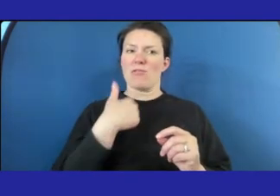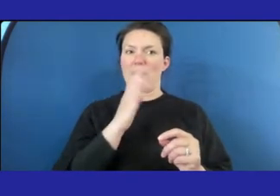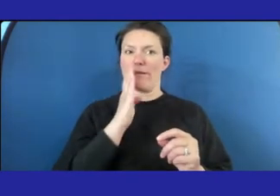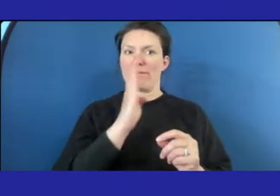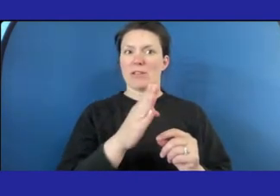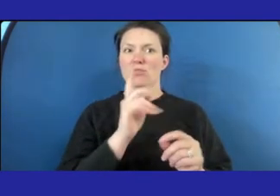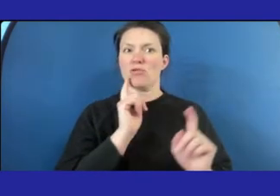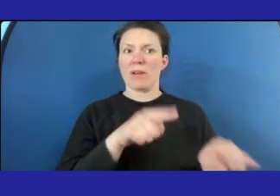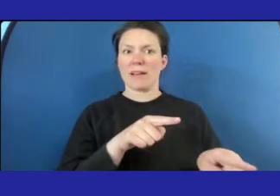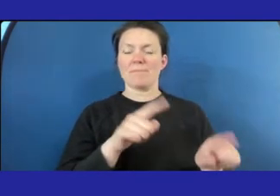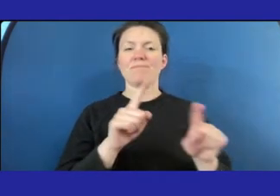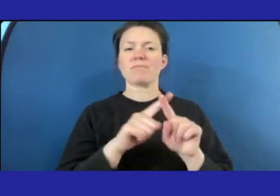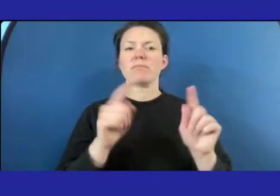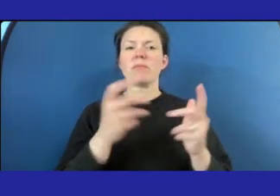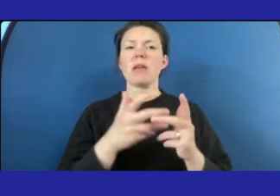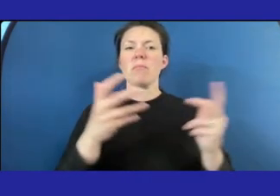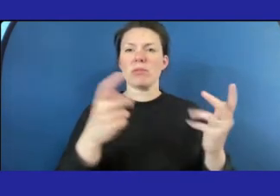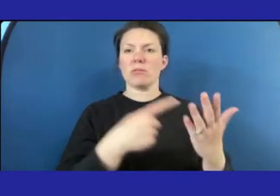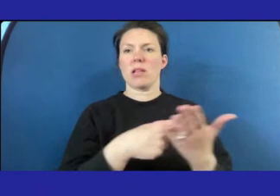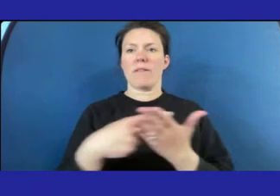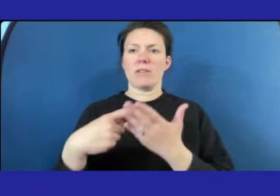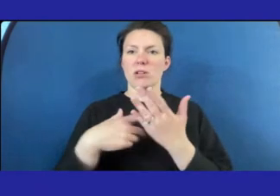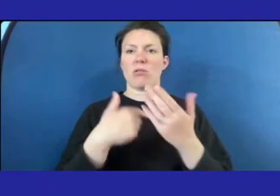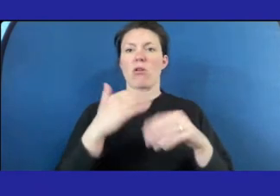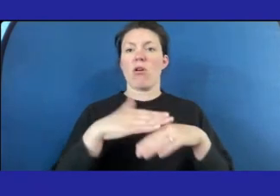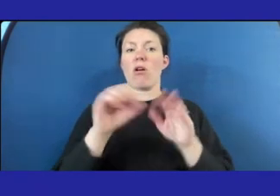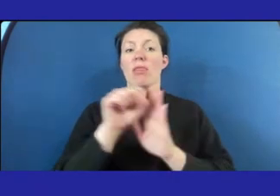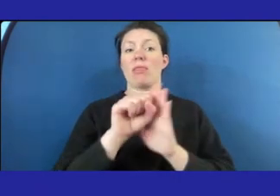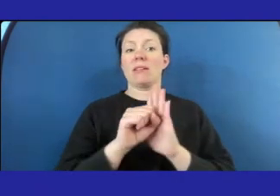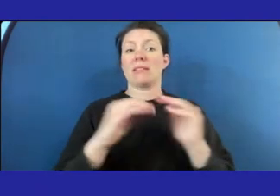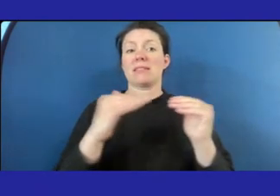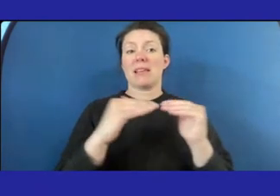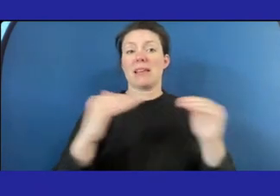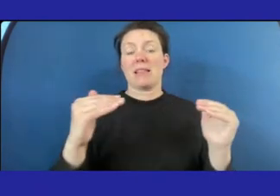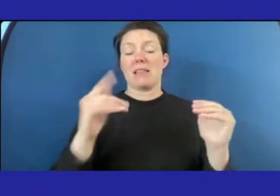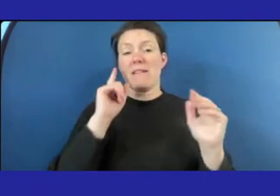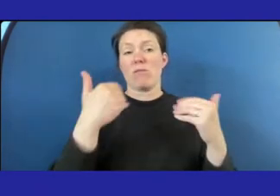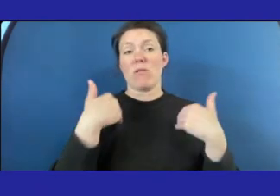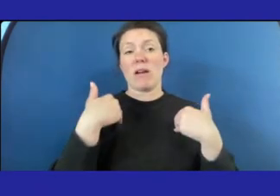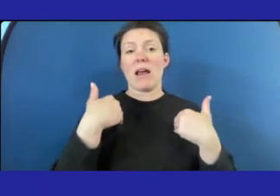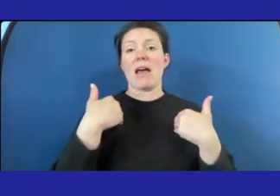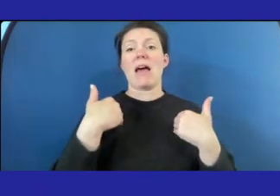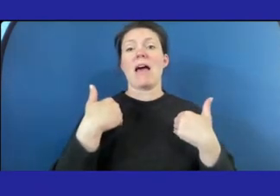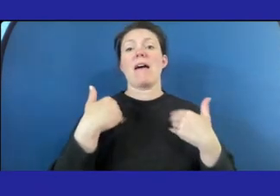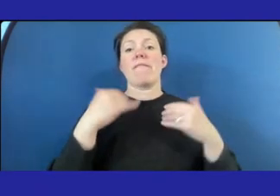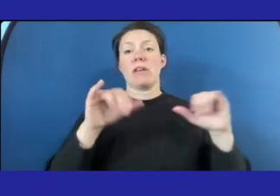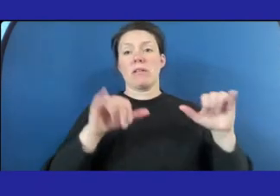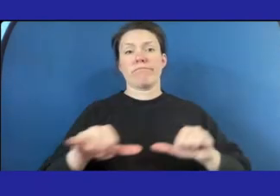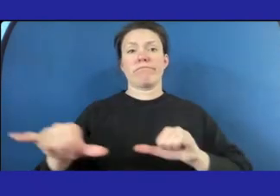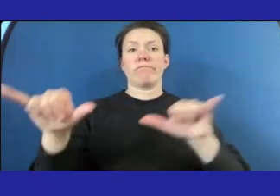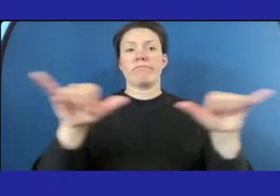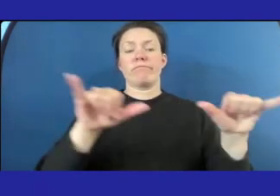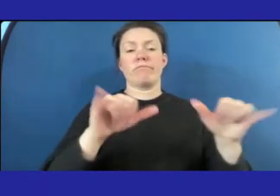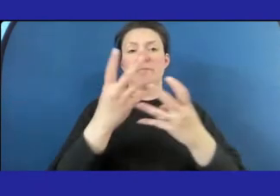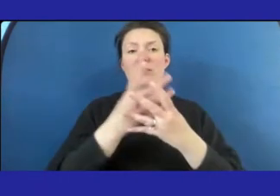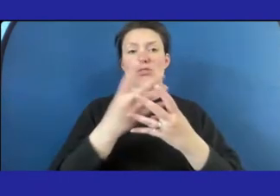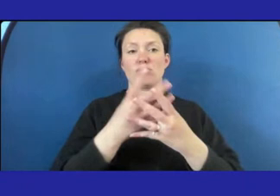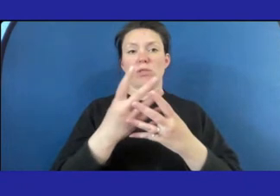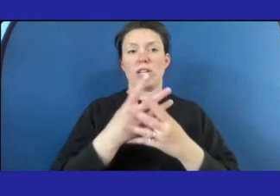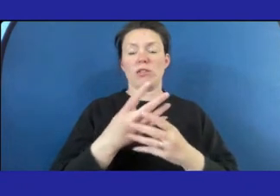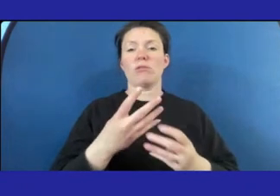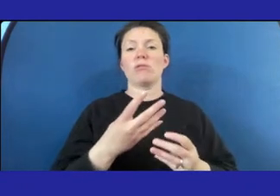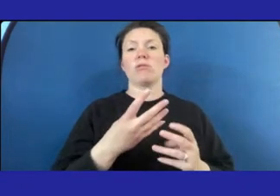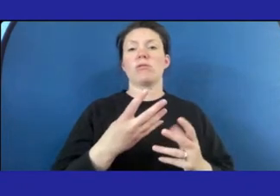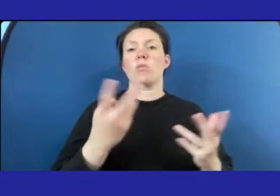question, but there is a lot of discussion at the state level in terms of having a universal screener of what are you capturing